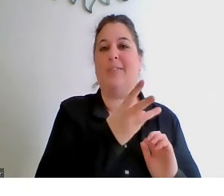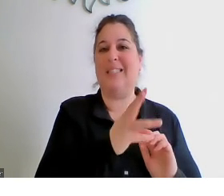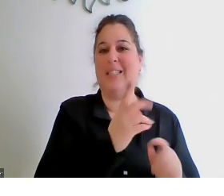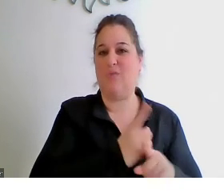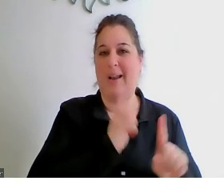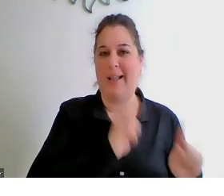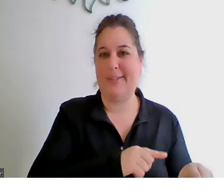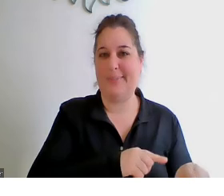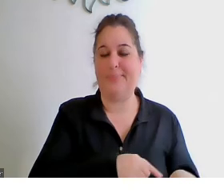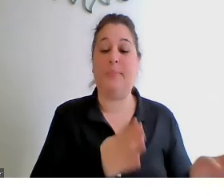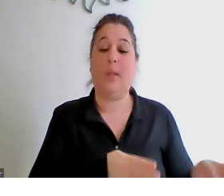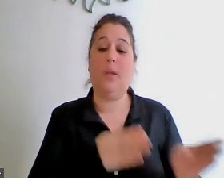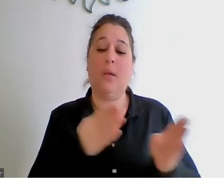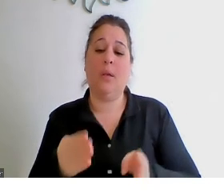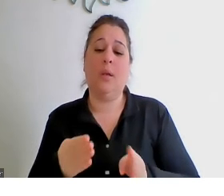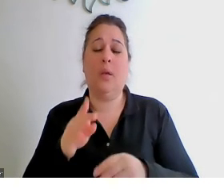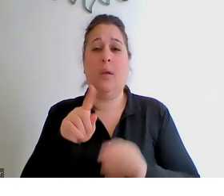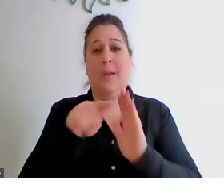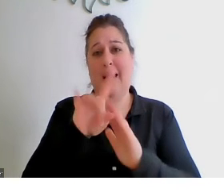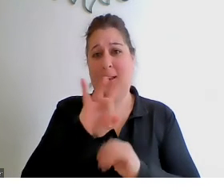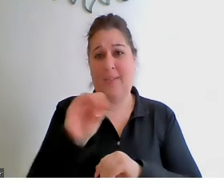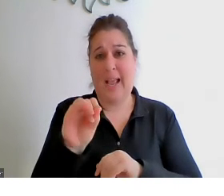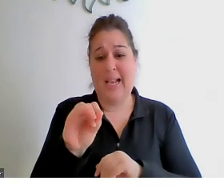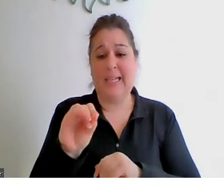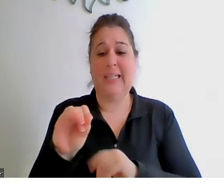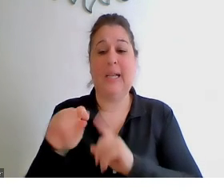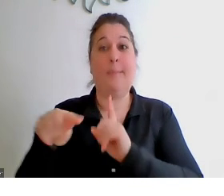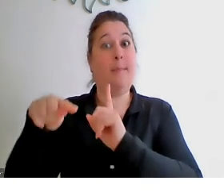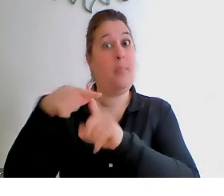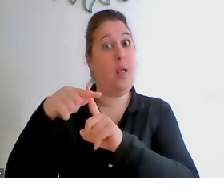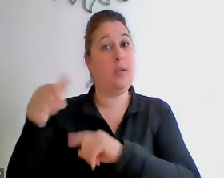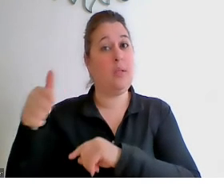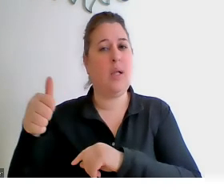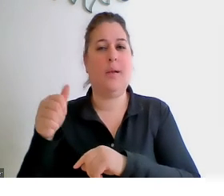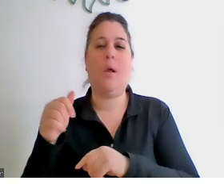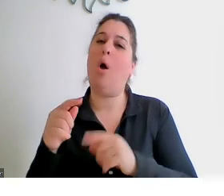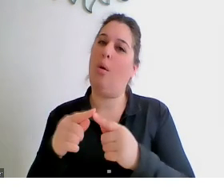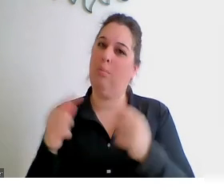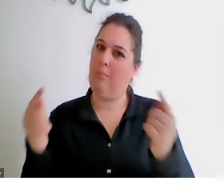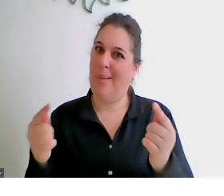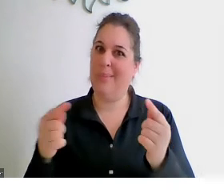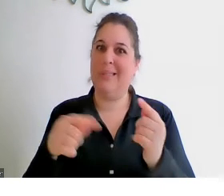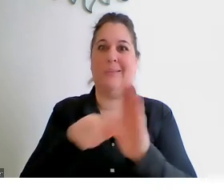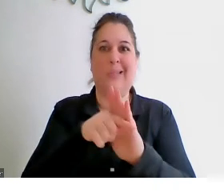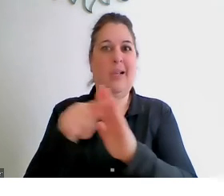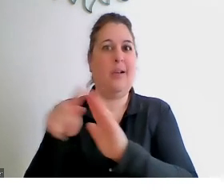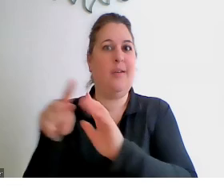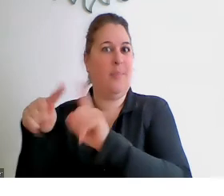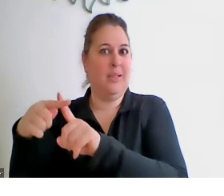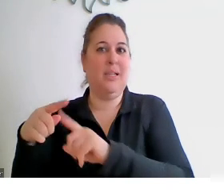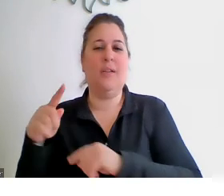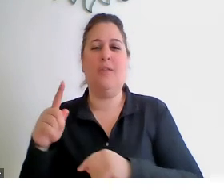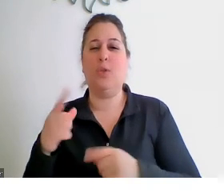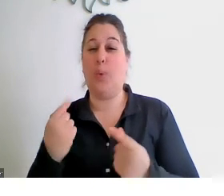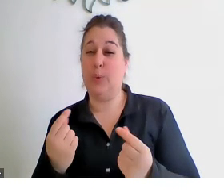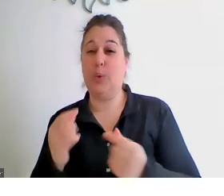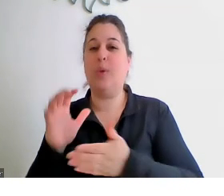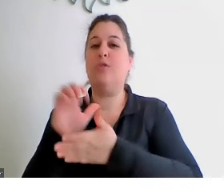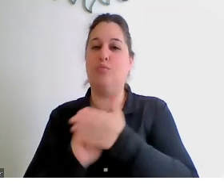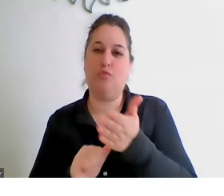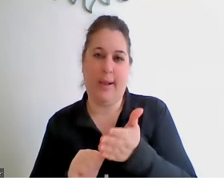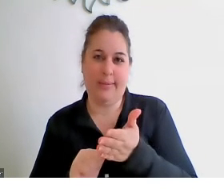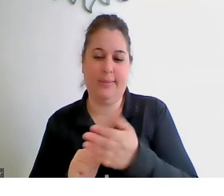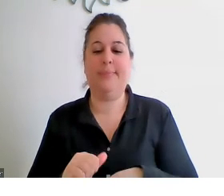Next one. Are they the same signs or different? Different. Okay, so you're going to subtract. 80 minus 10 is